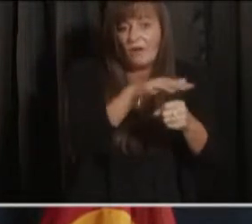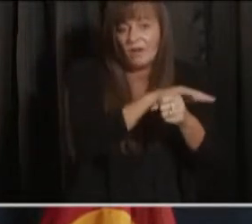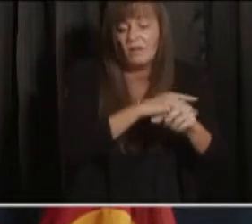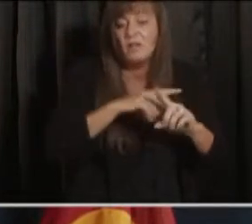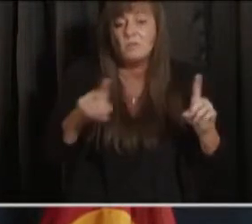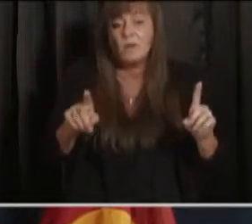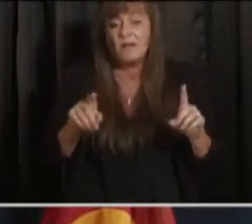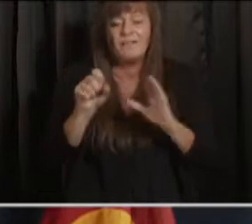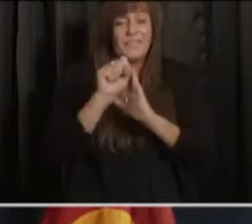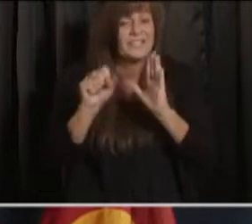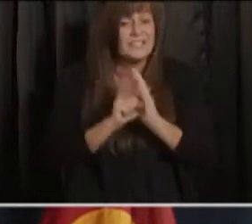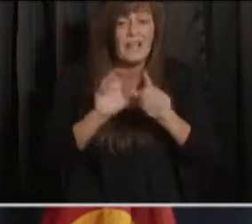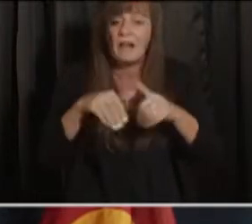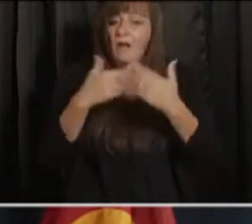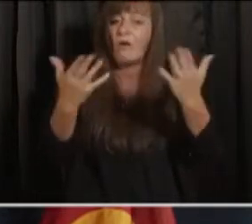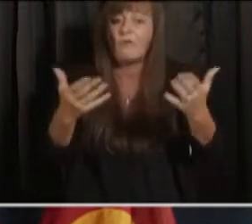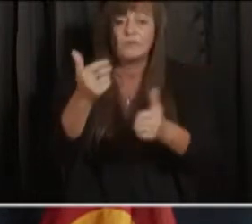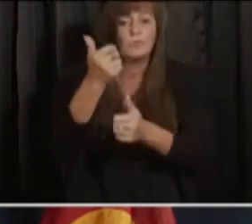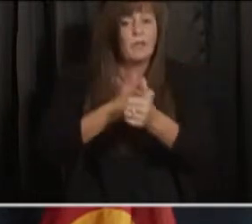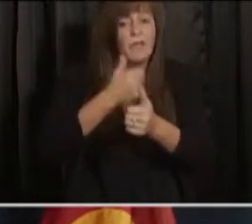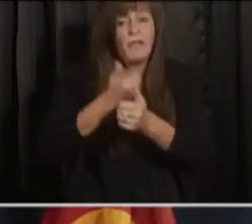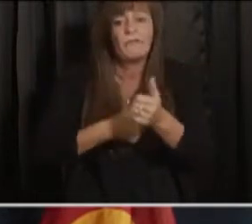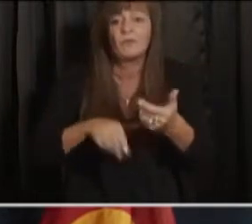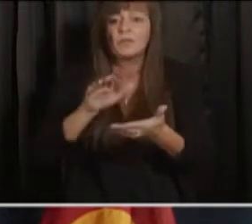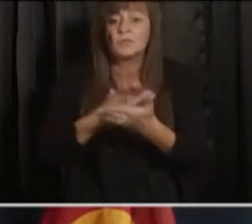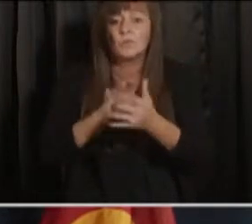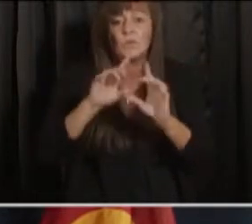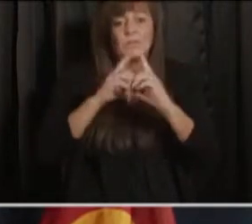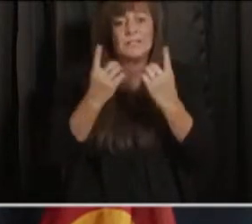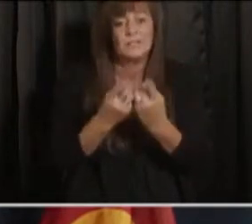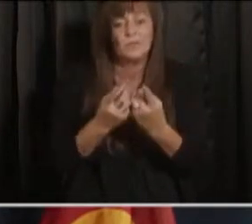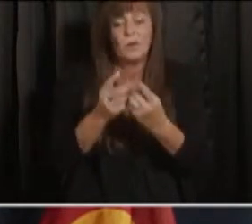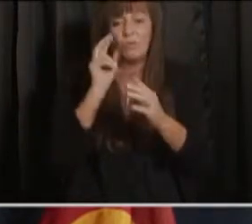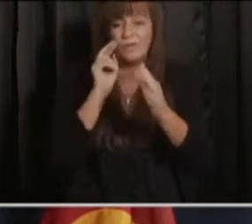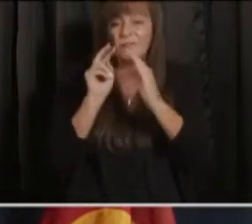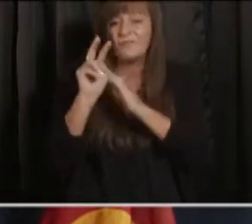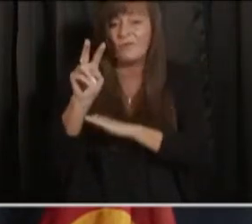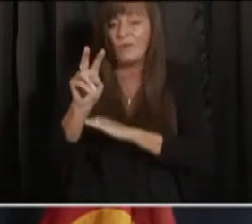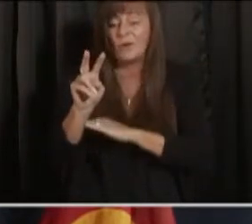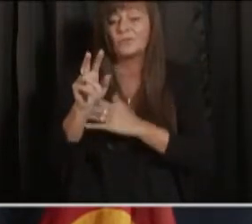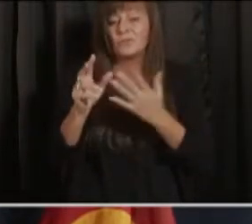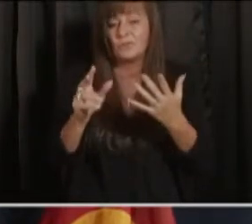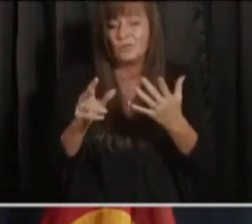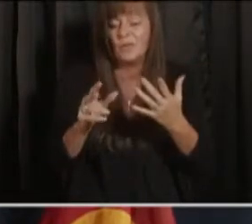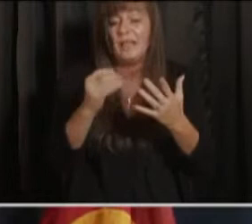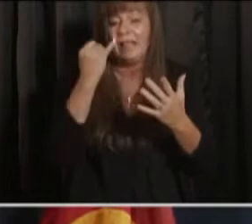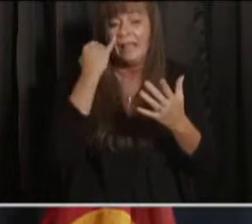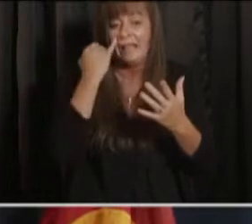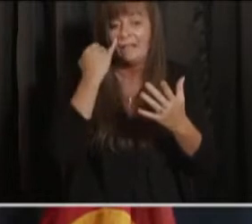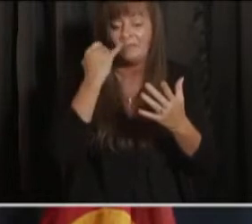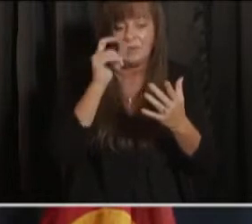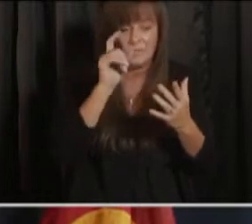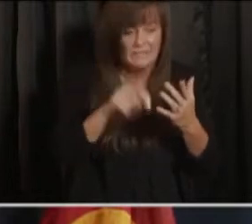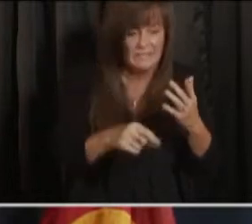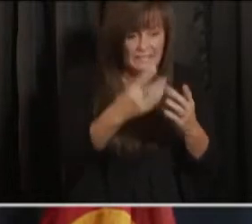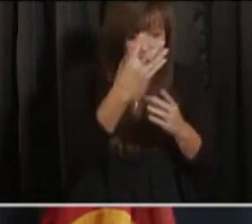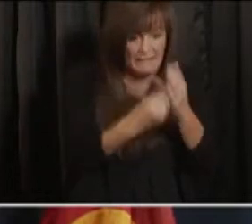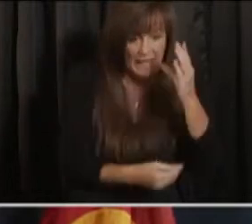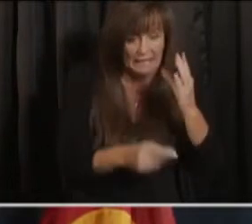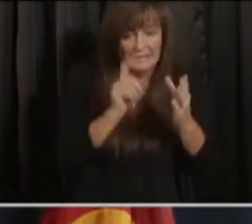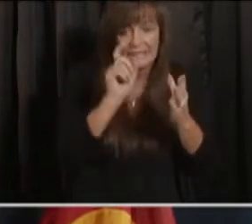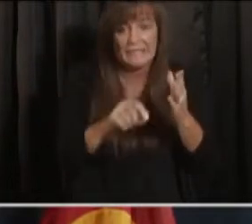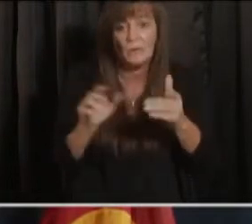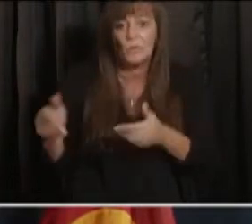has made that offer to every school district, and we look forward to filling in additional holes where local resources can't provide